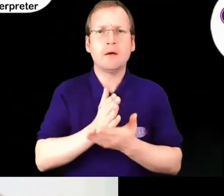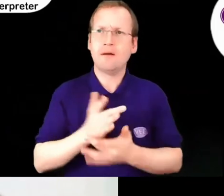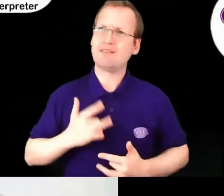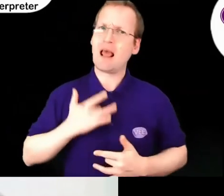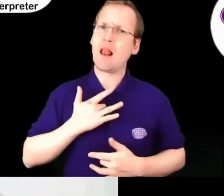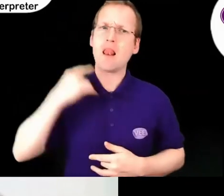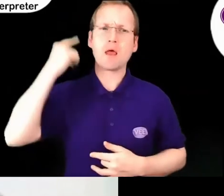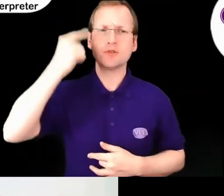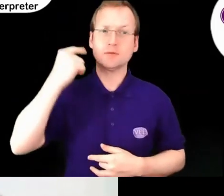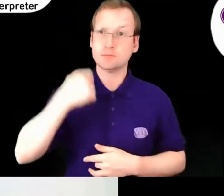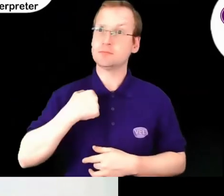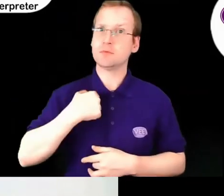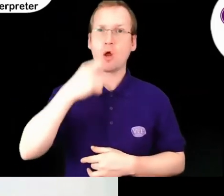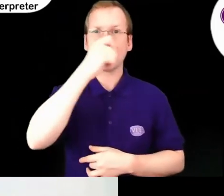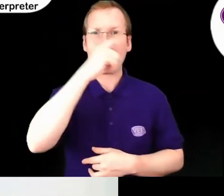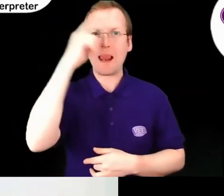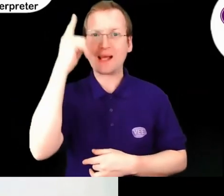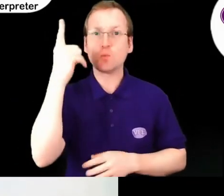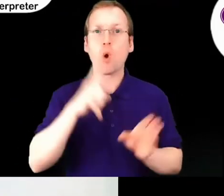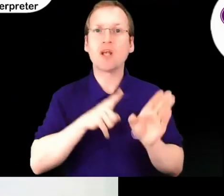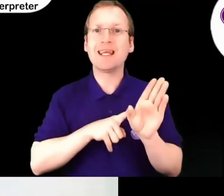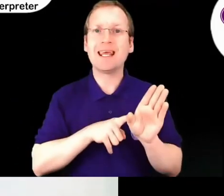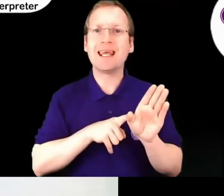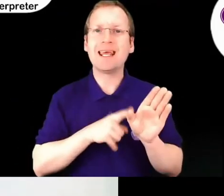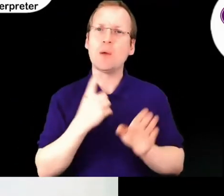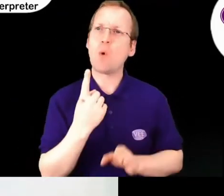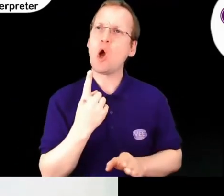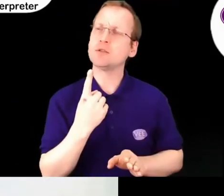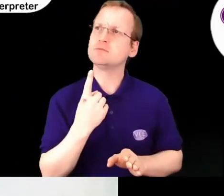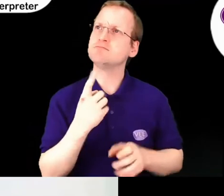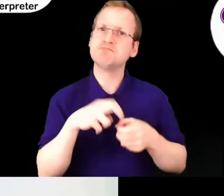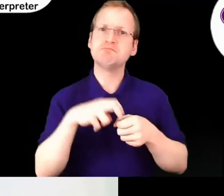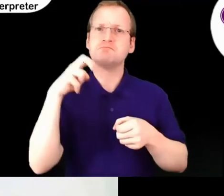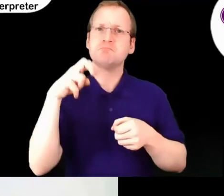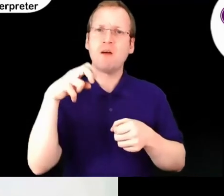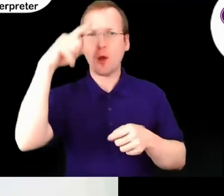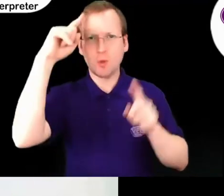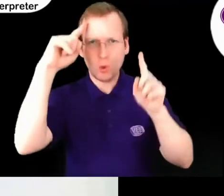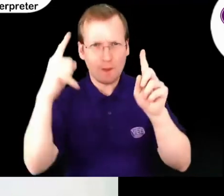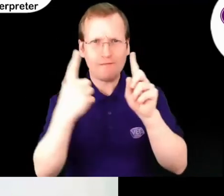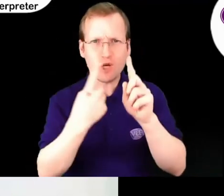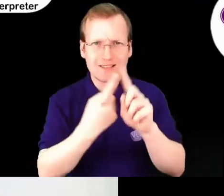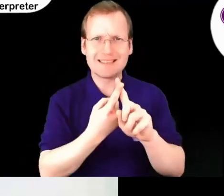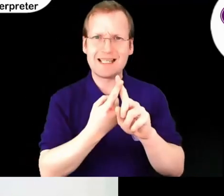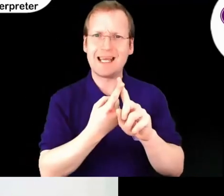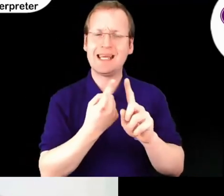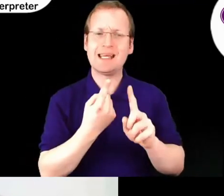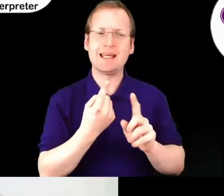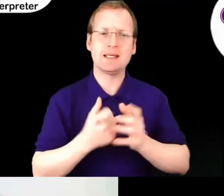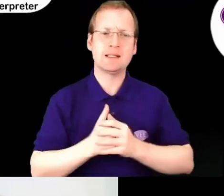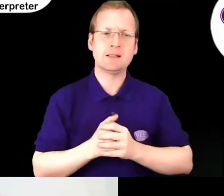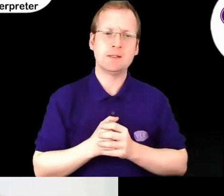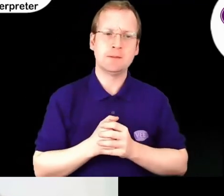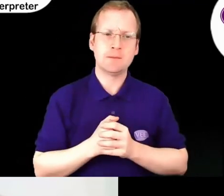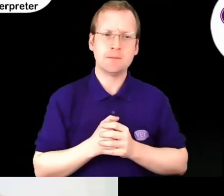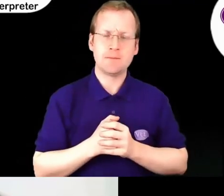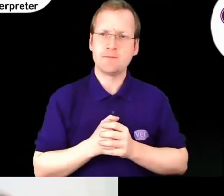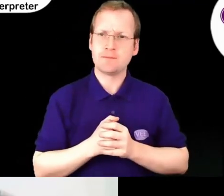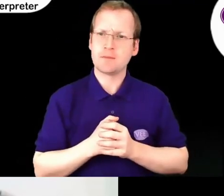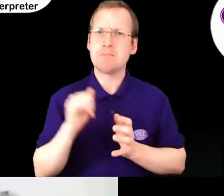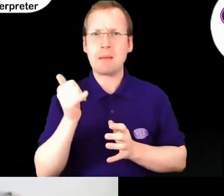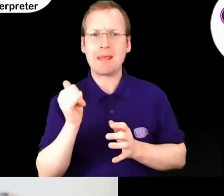I'd realized I took a year away from out of university. I was on the point perhaps of